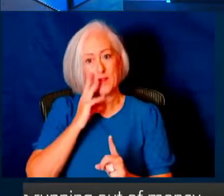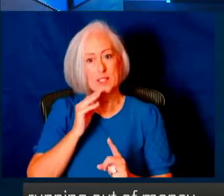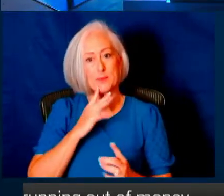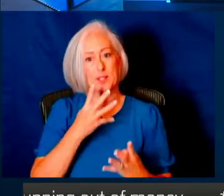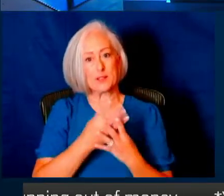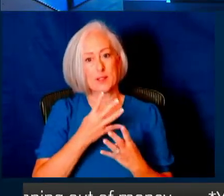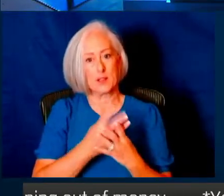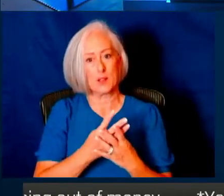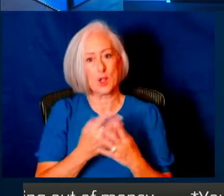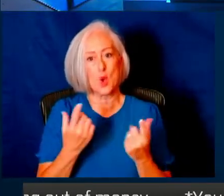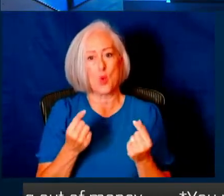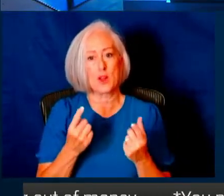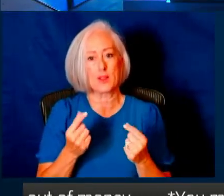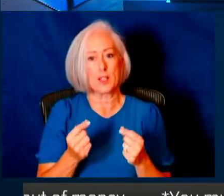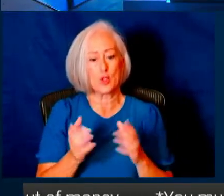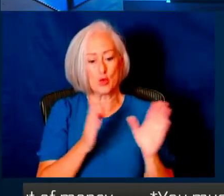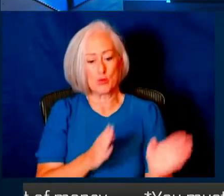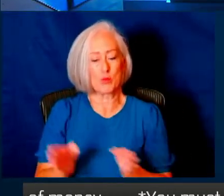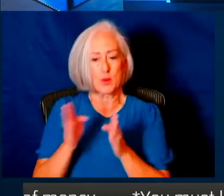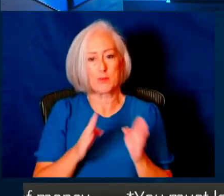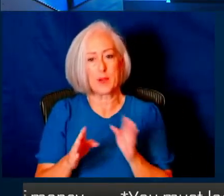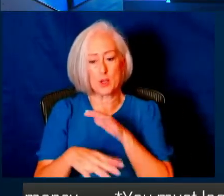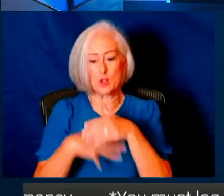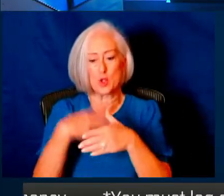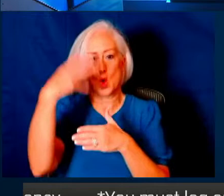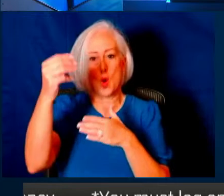prepared to head back out into society?